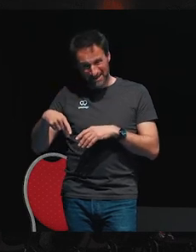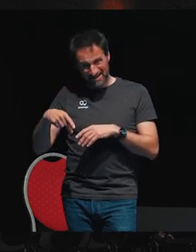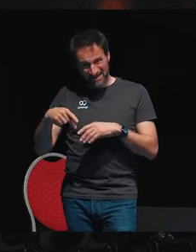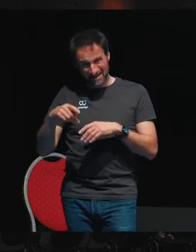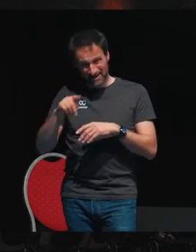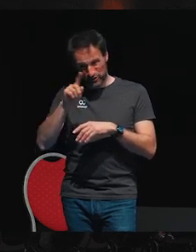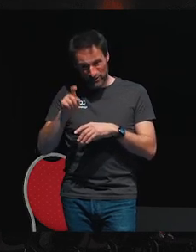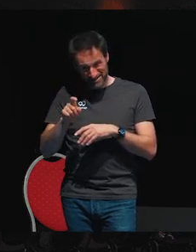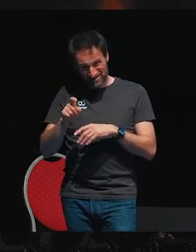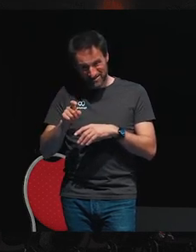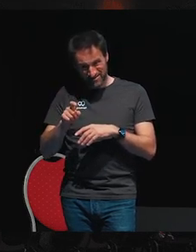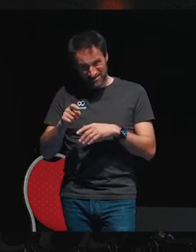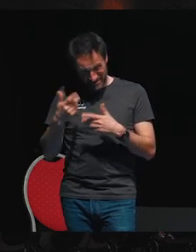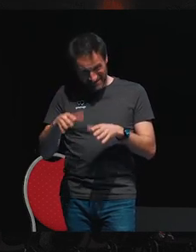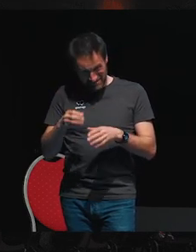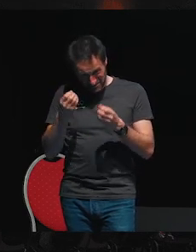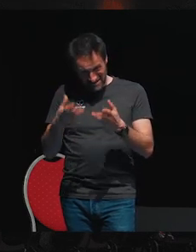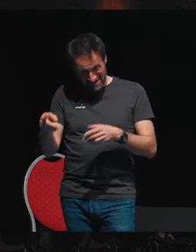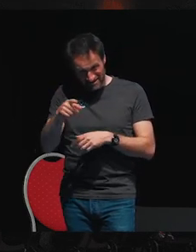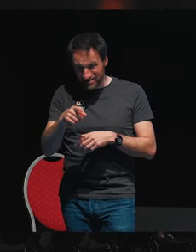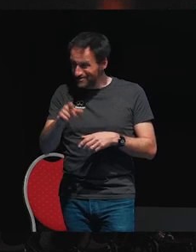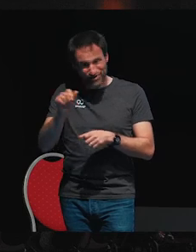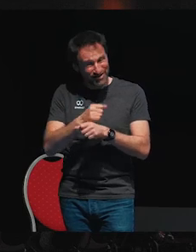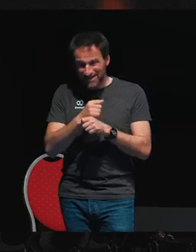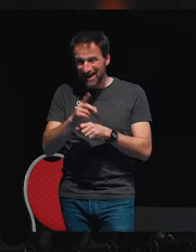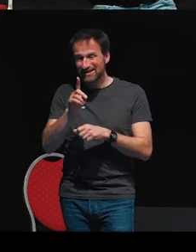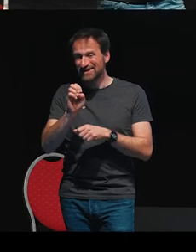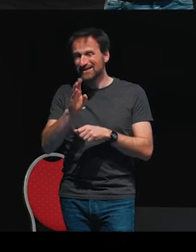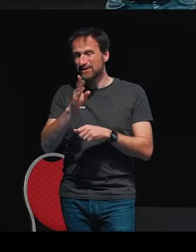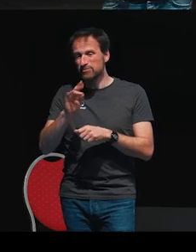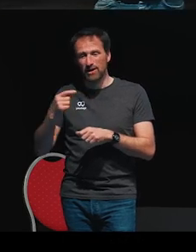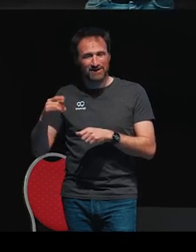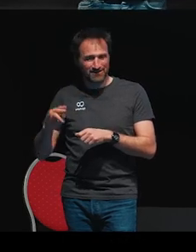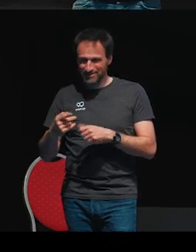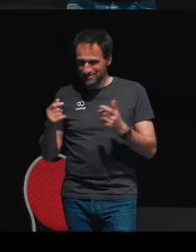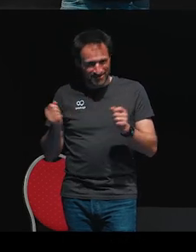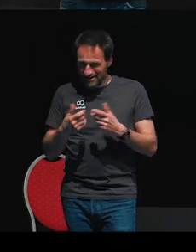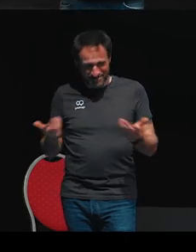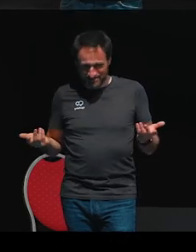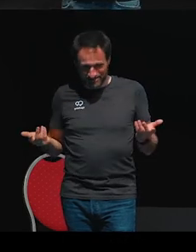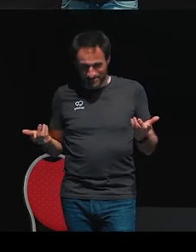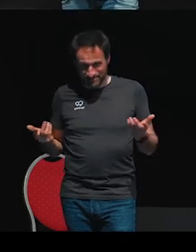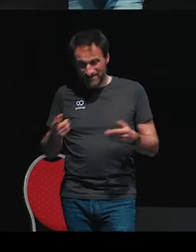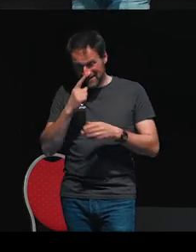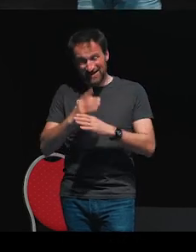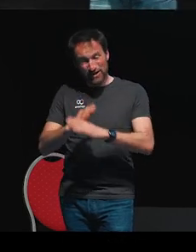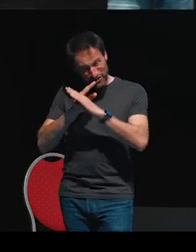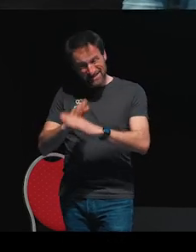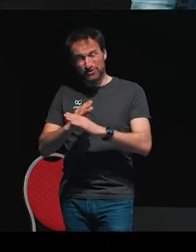yeah? Restrict concurrent state changes because this is the only way how you can debug your